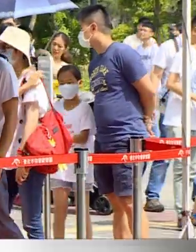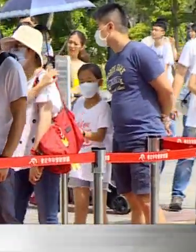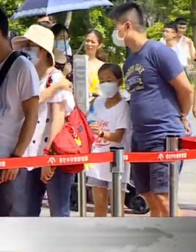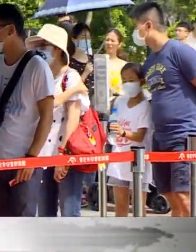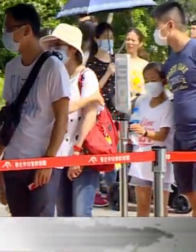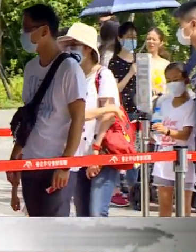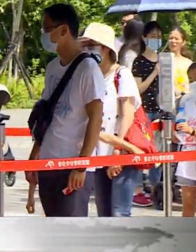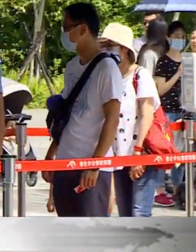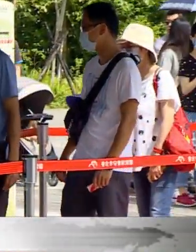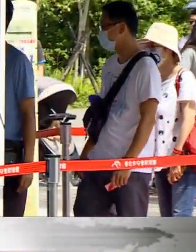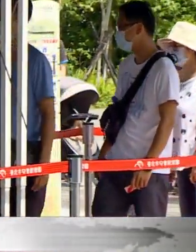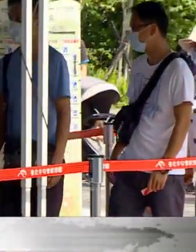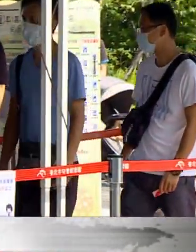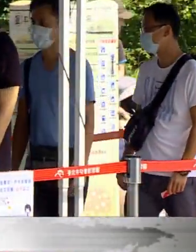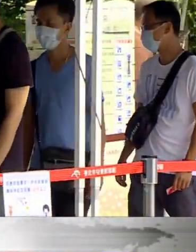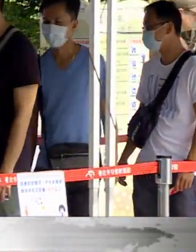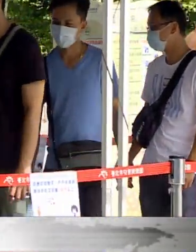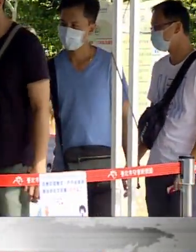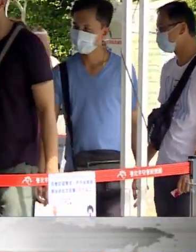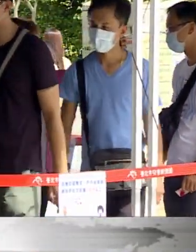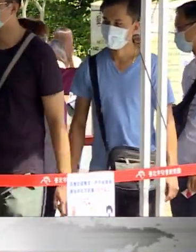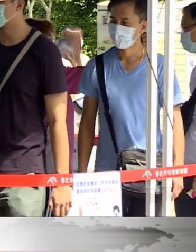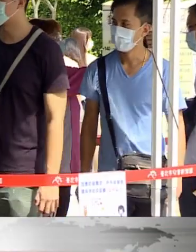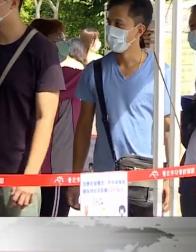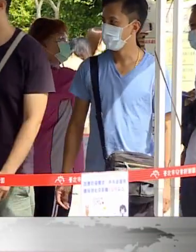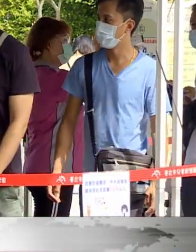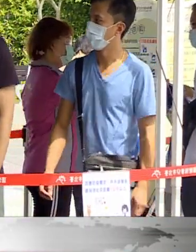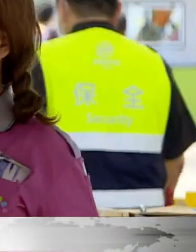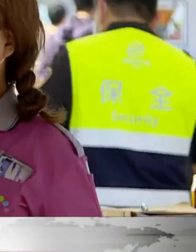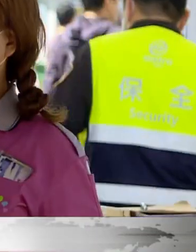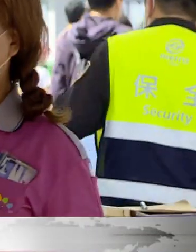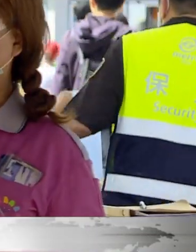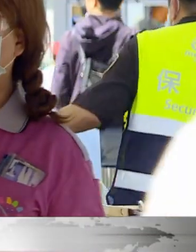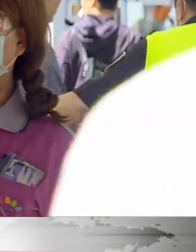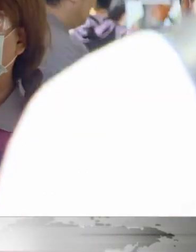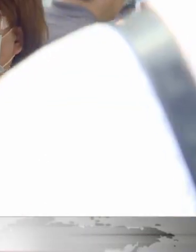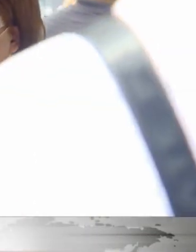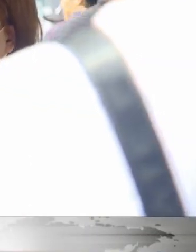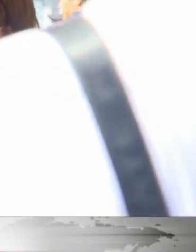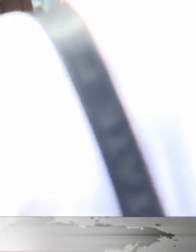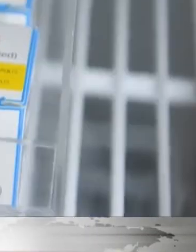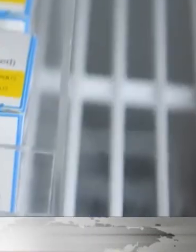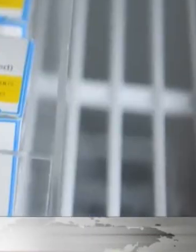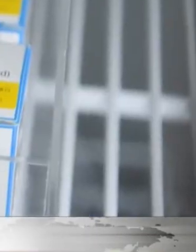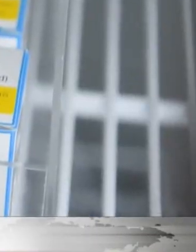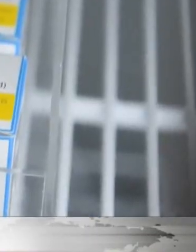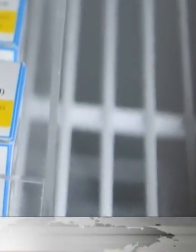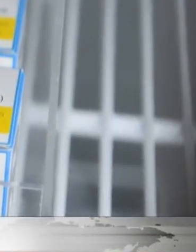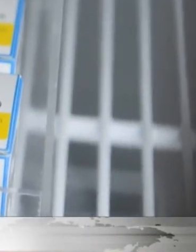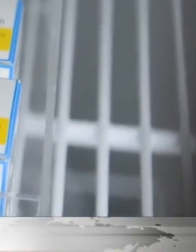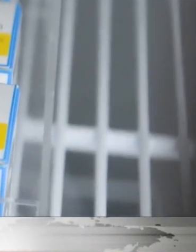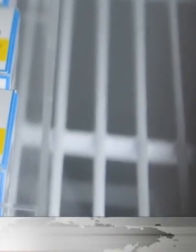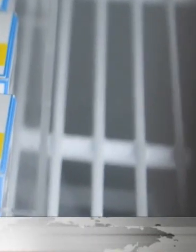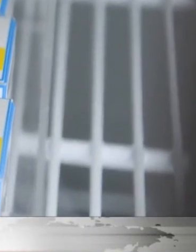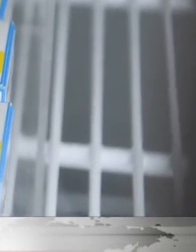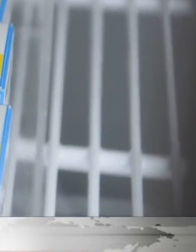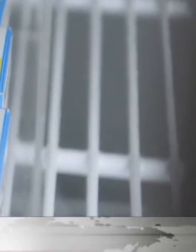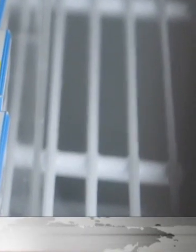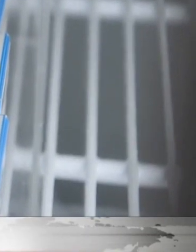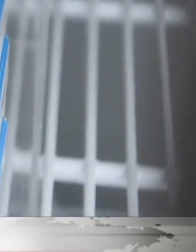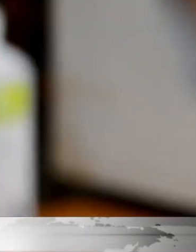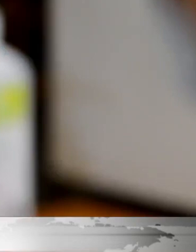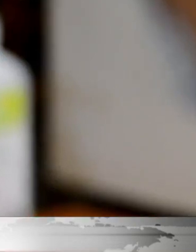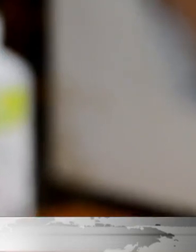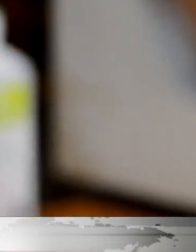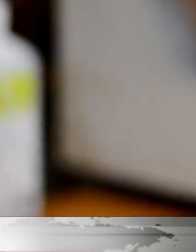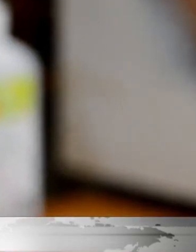that mid-August will probably see another wave of infections as BA.5 becomes the dominant strain in Taiwan. Next-generation boosters targeting new